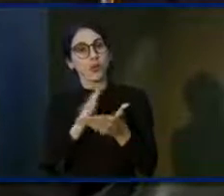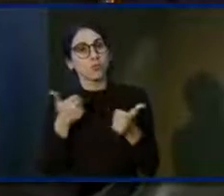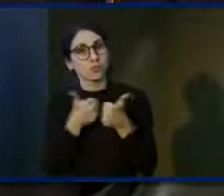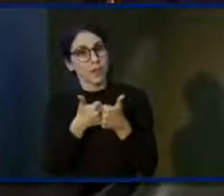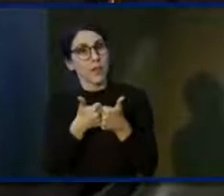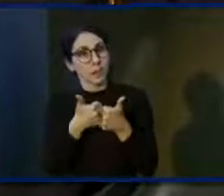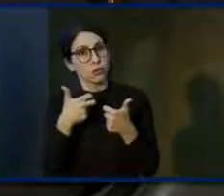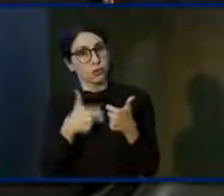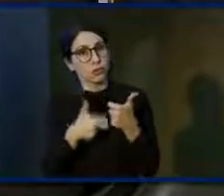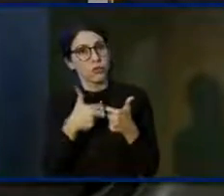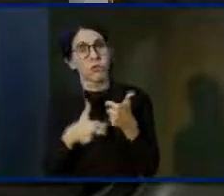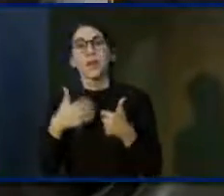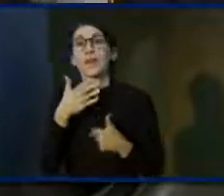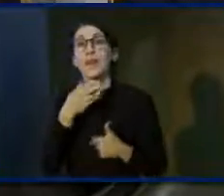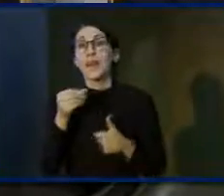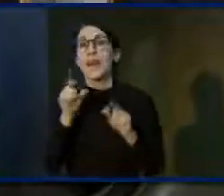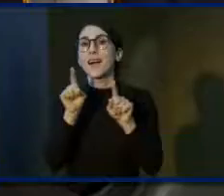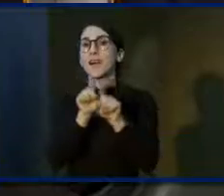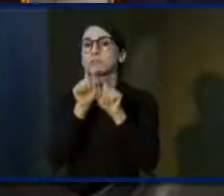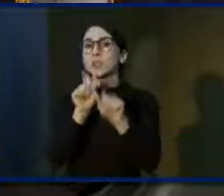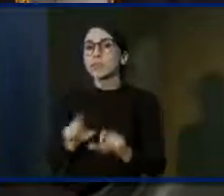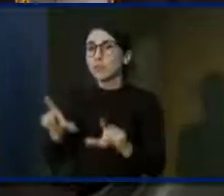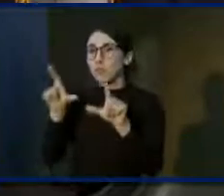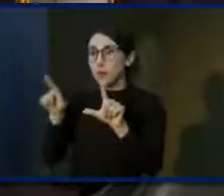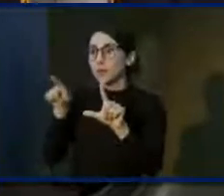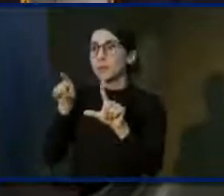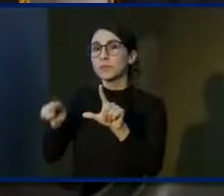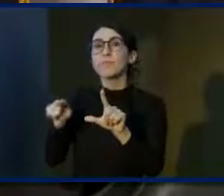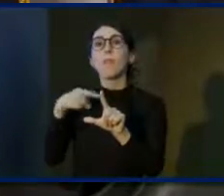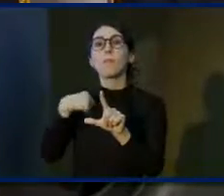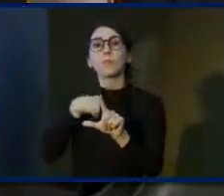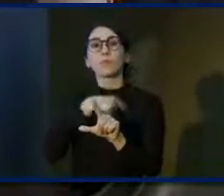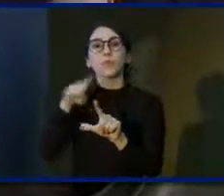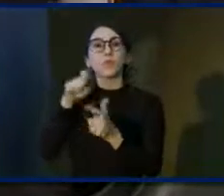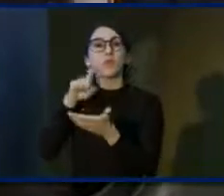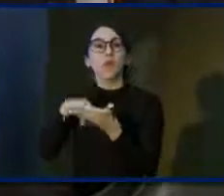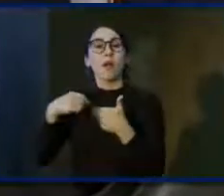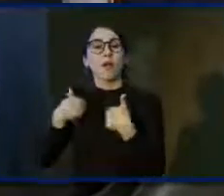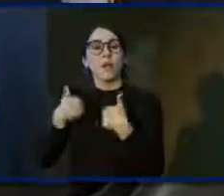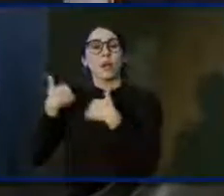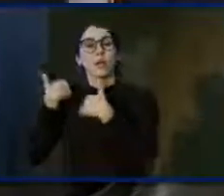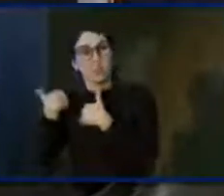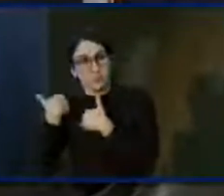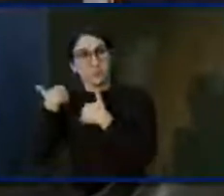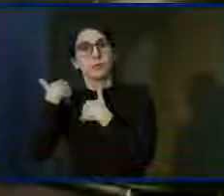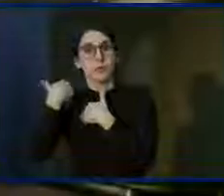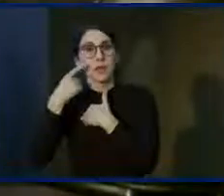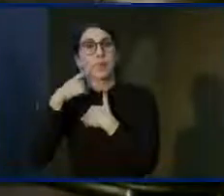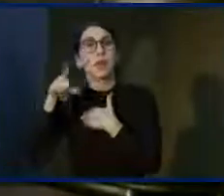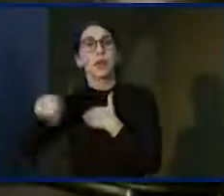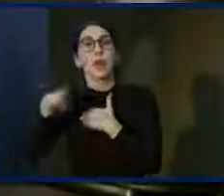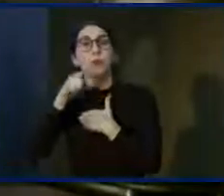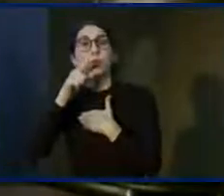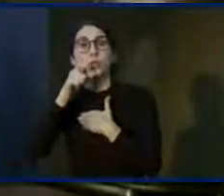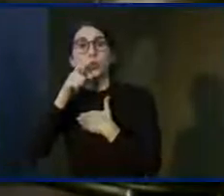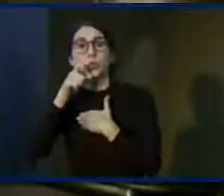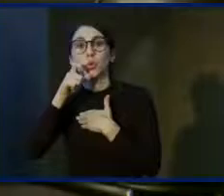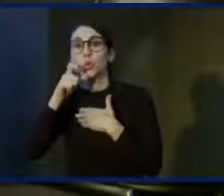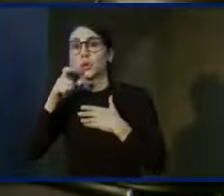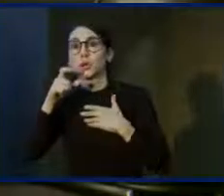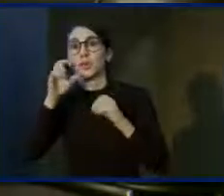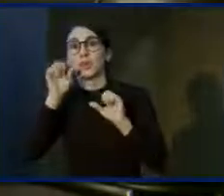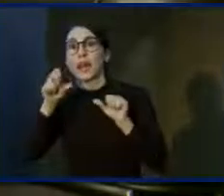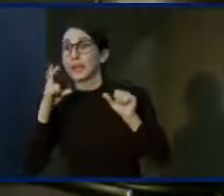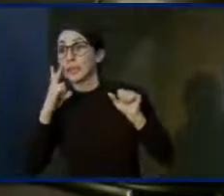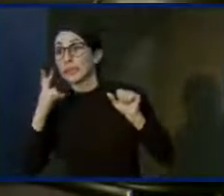also has a frame recognizing that we have an obligation, a responsibility to those who are in front of us and behind us to vote